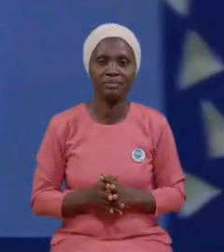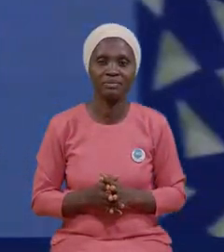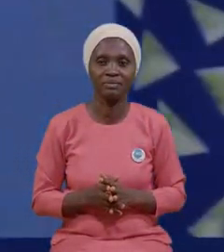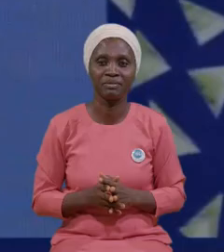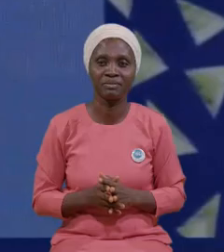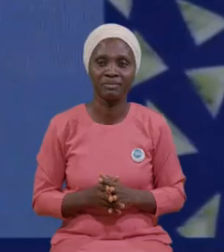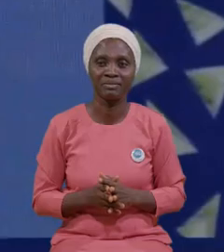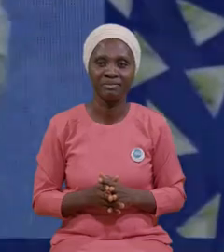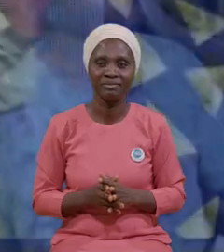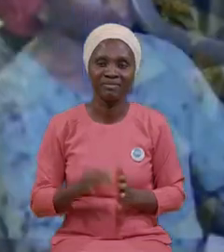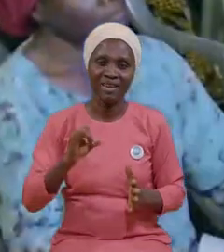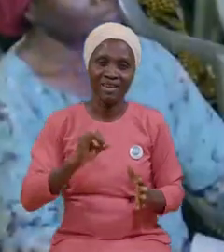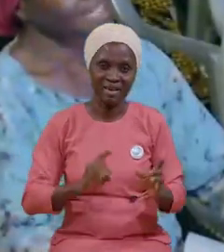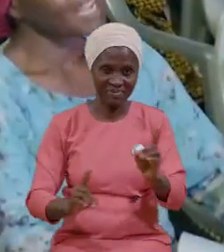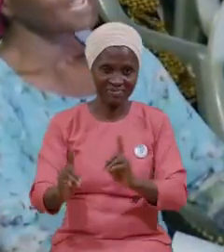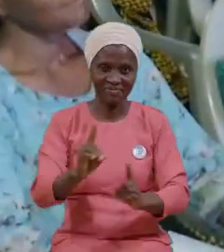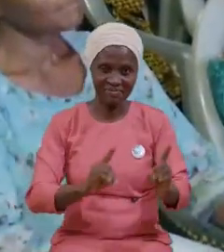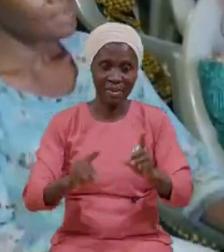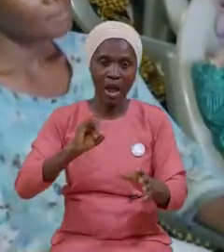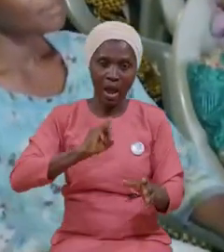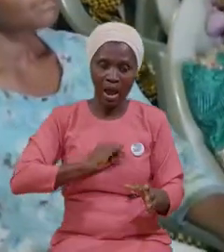I welcome peace in my heart.